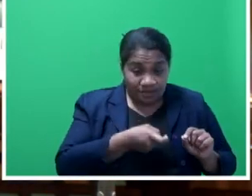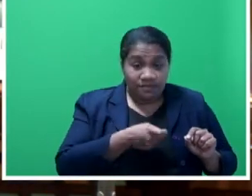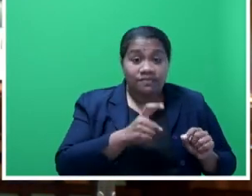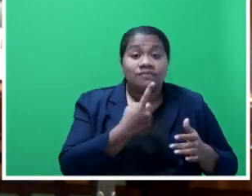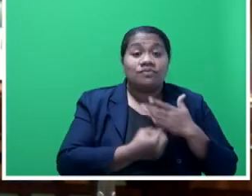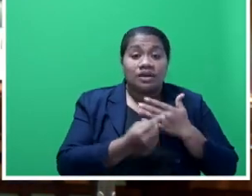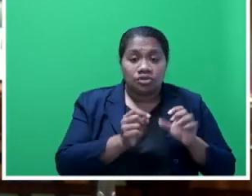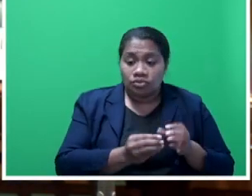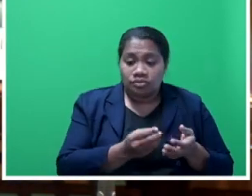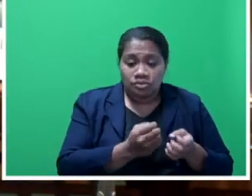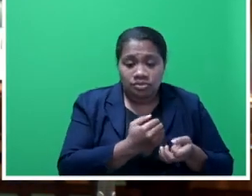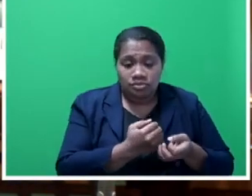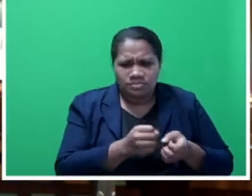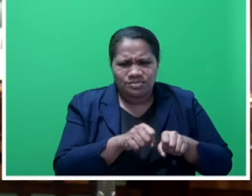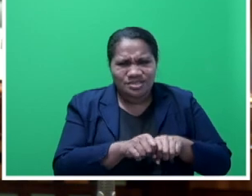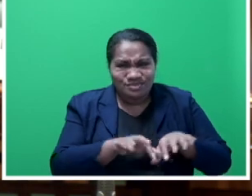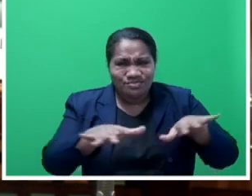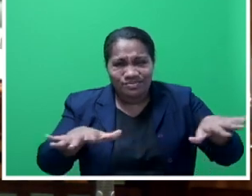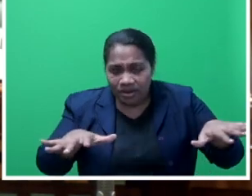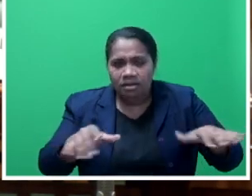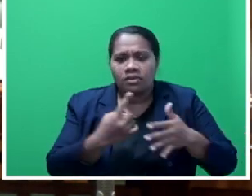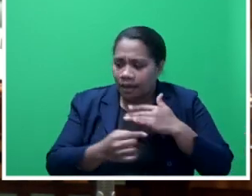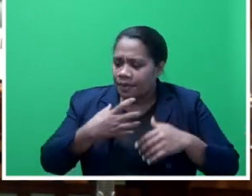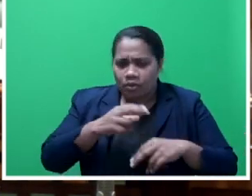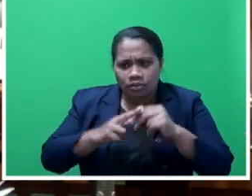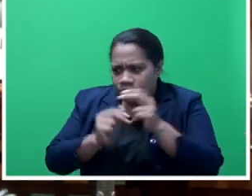buildings. A lot more construction, you spread the wealth.